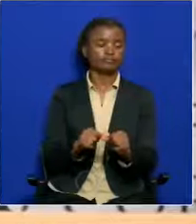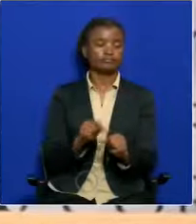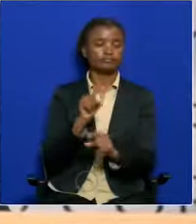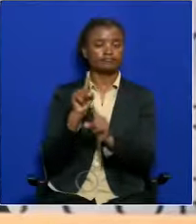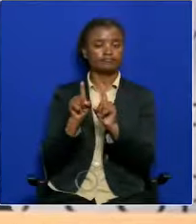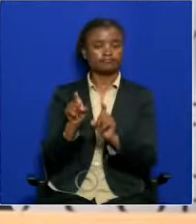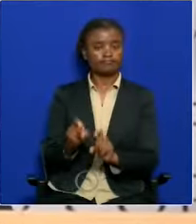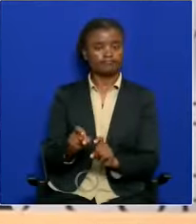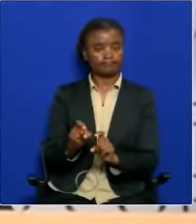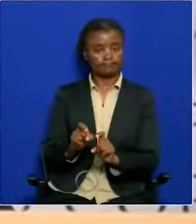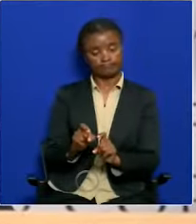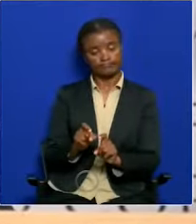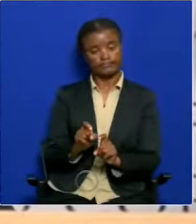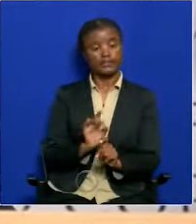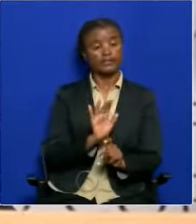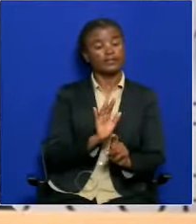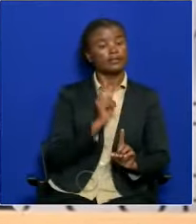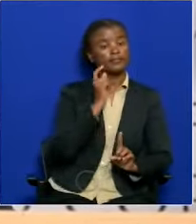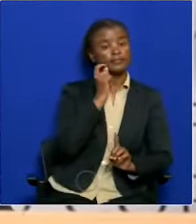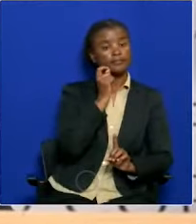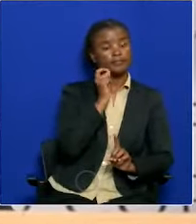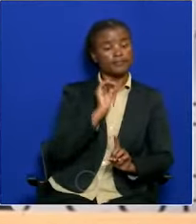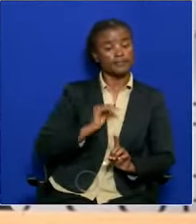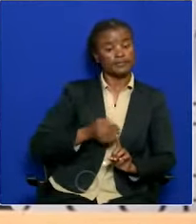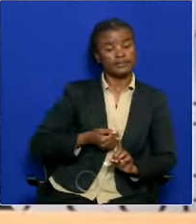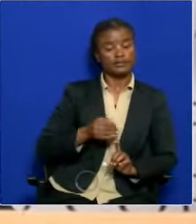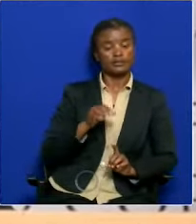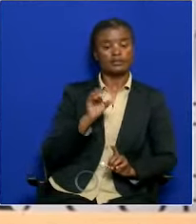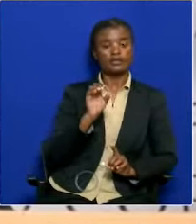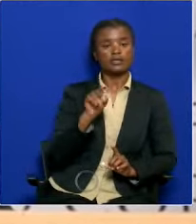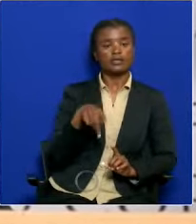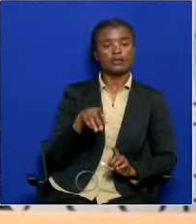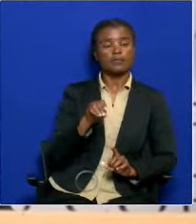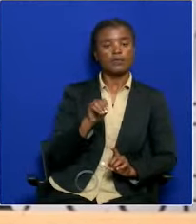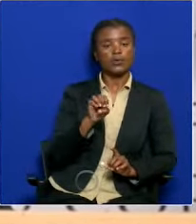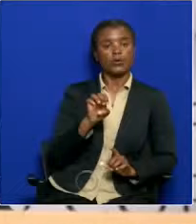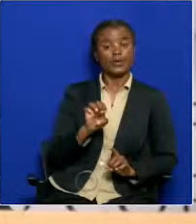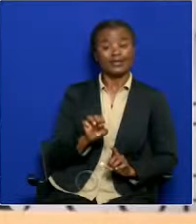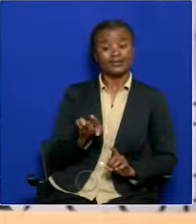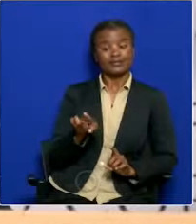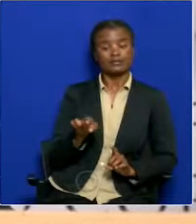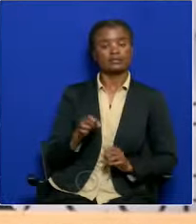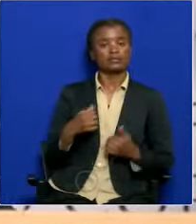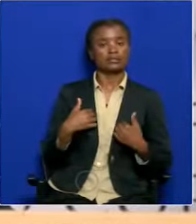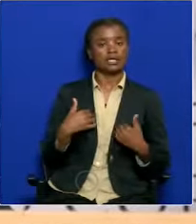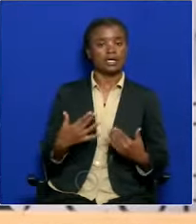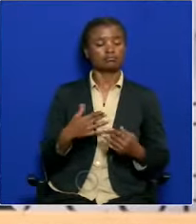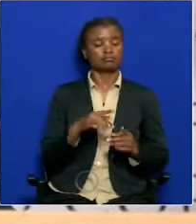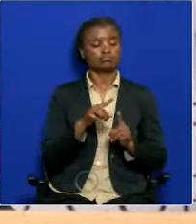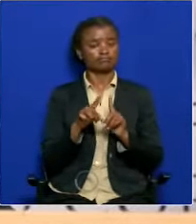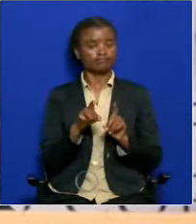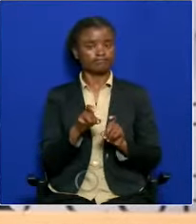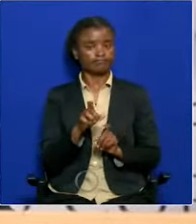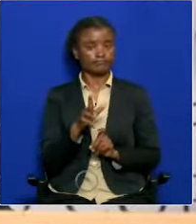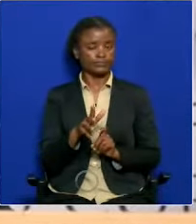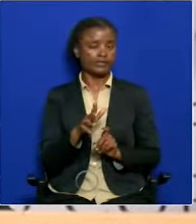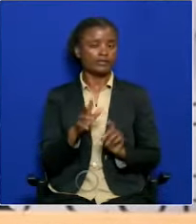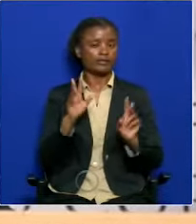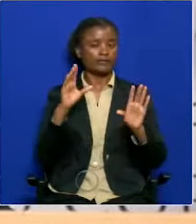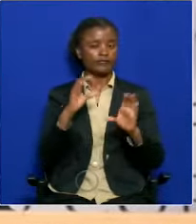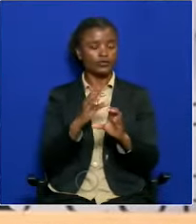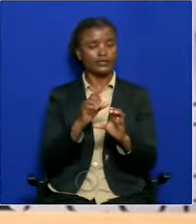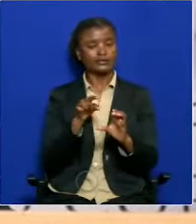is going to commence the cross-examination on the aspects of the General's dealings